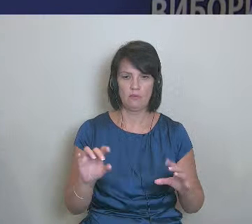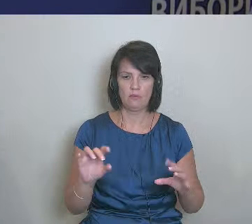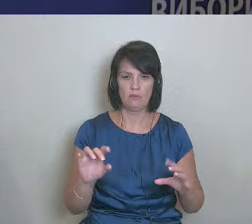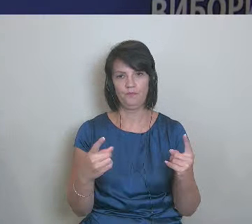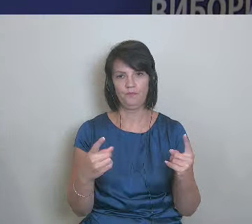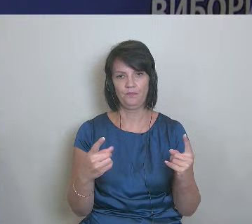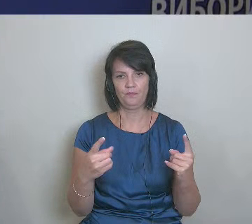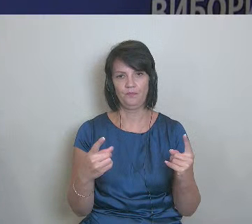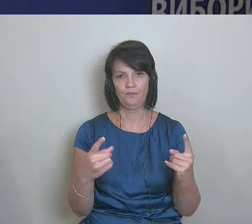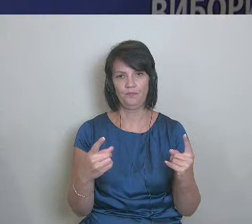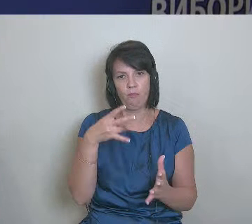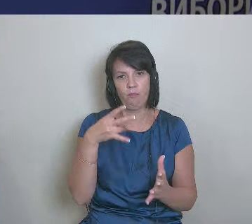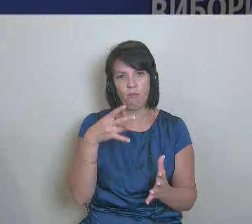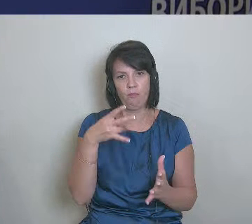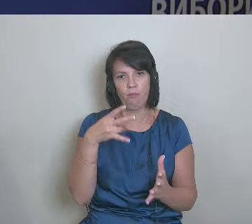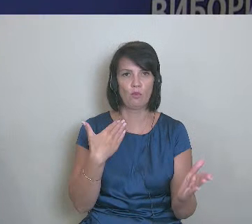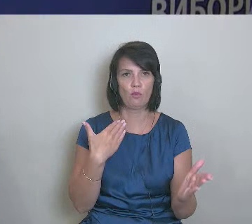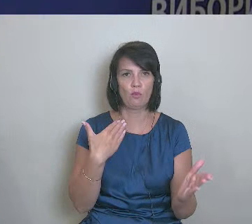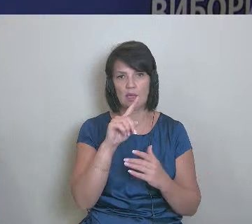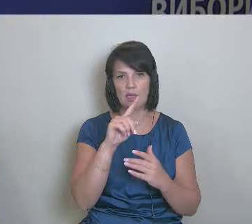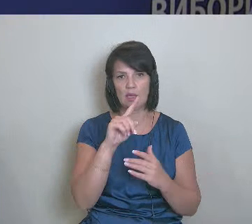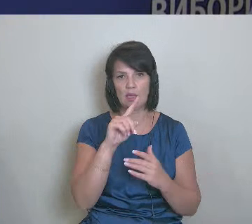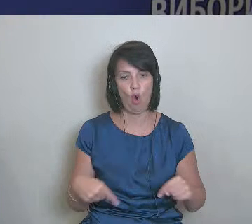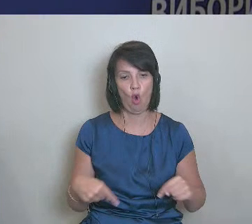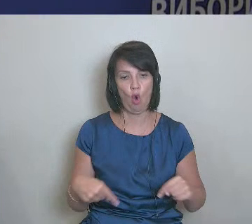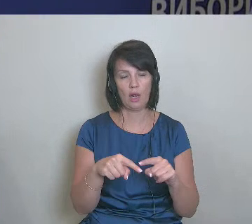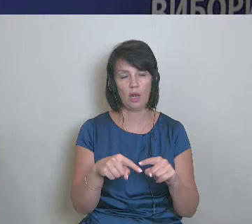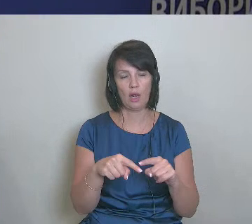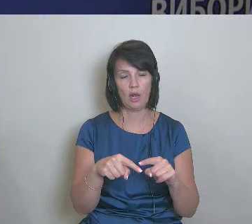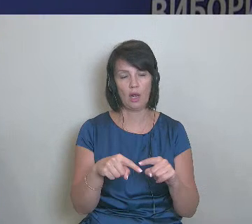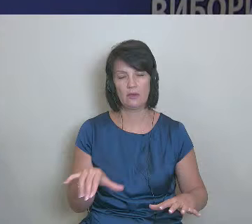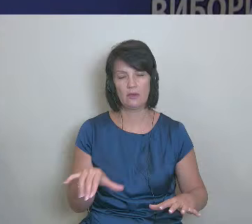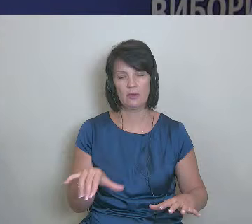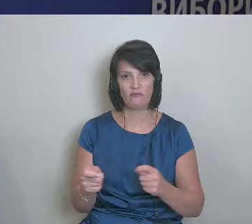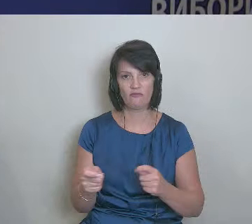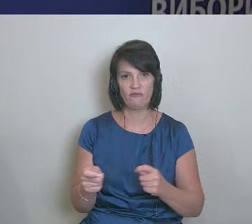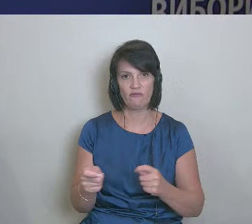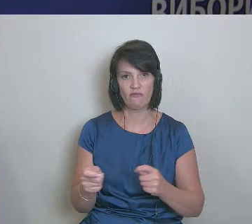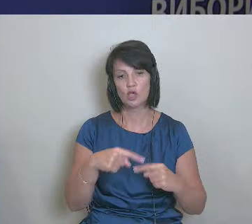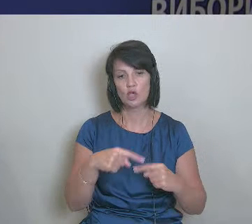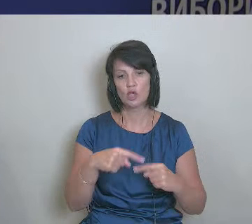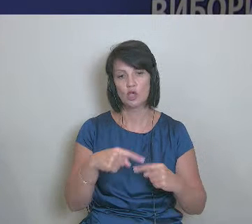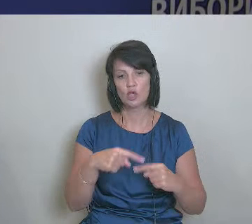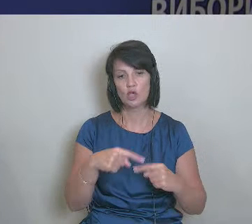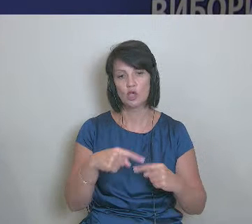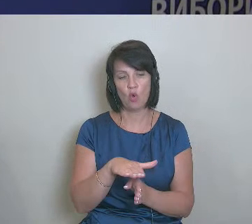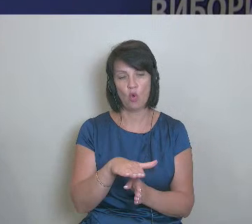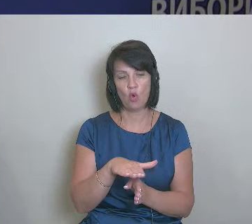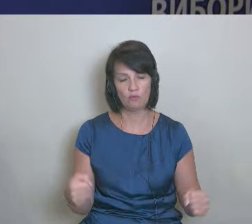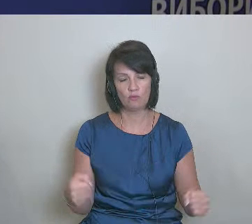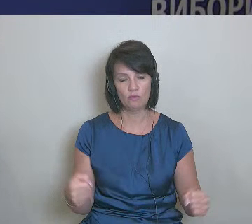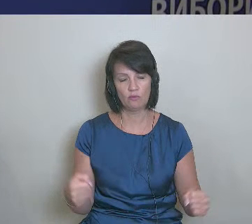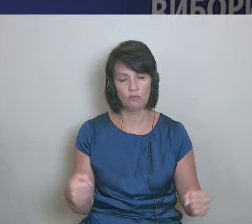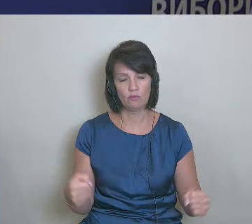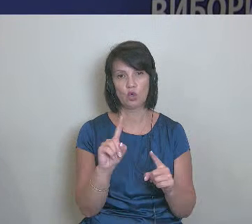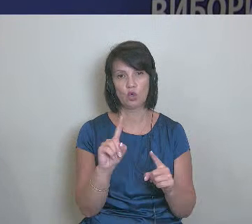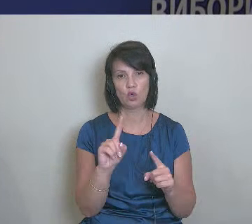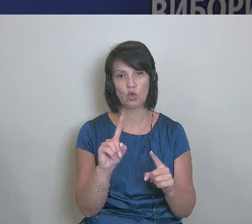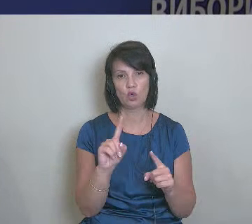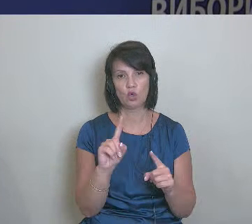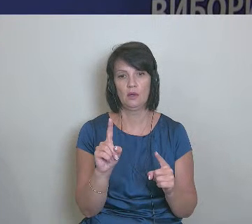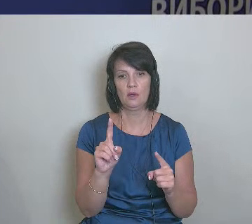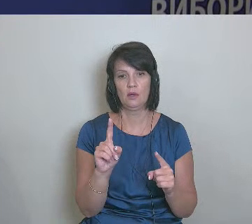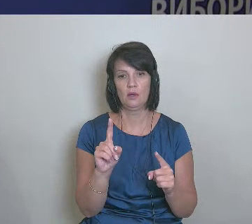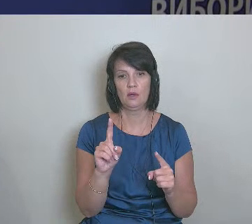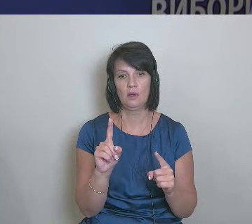and additional premises so that they will be appropriately organizing the voting. So we are maintaining the ongoing contact